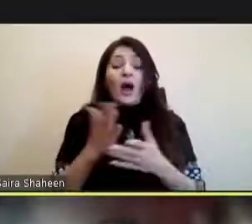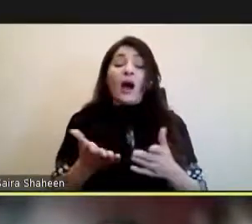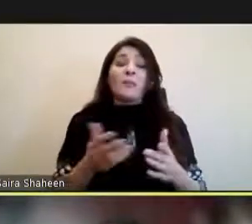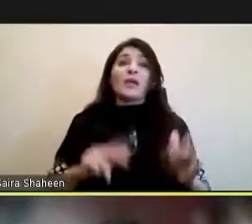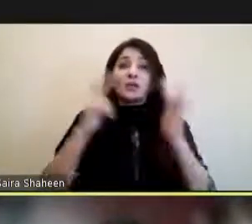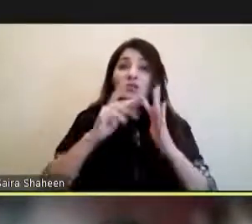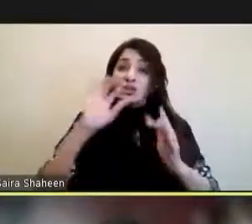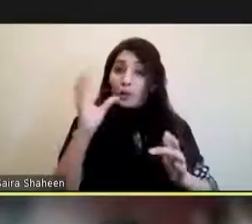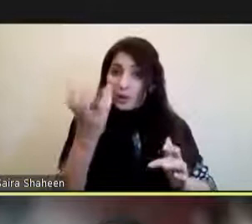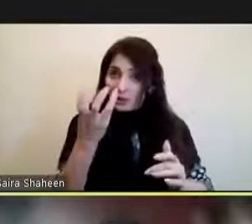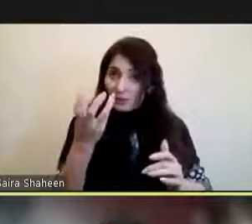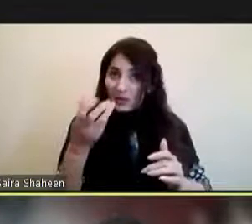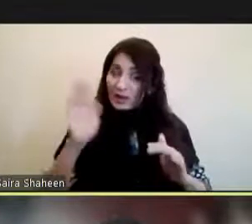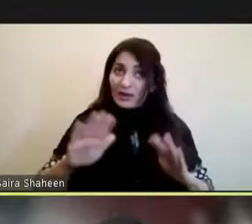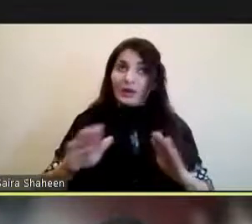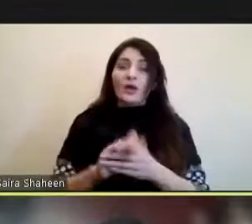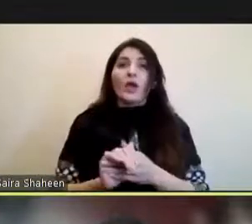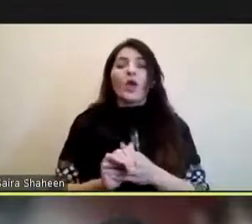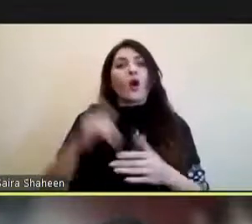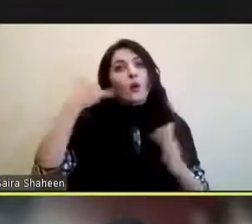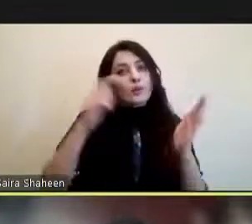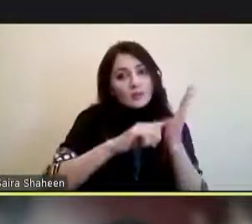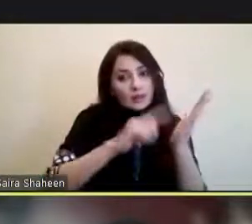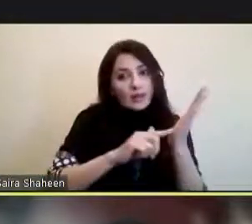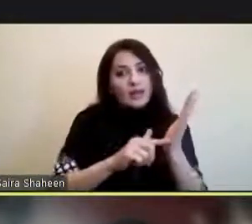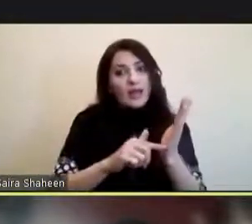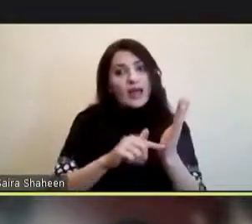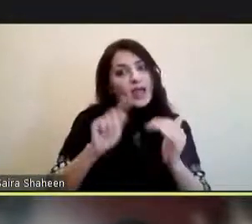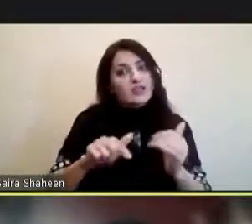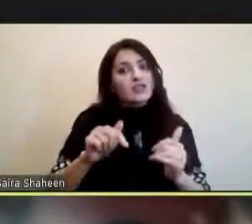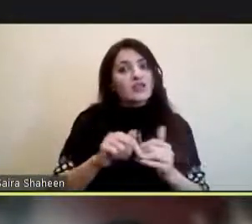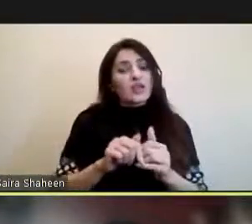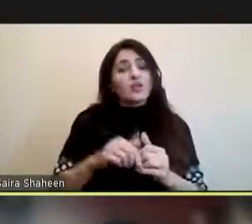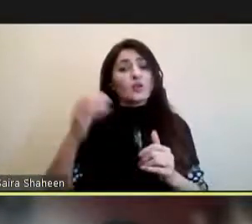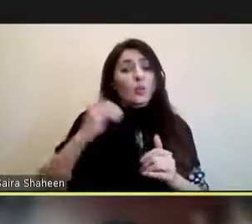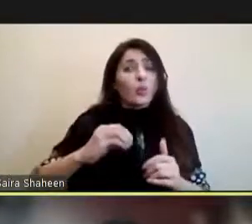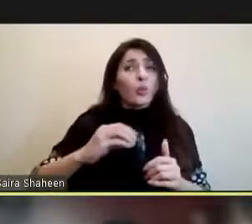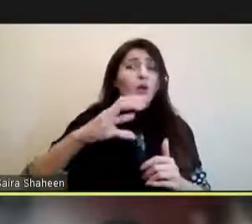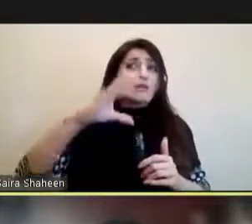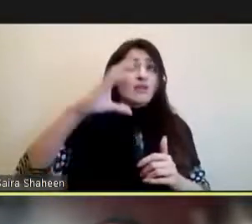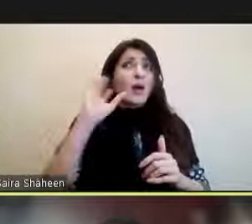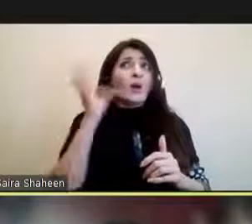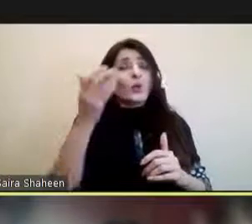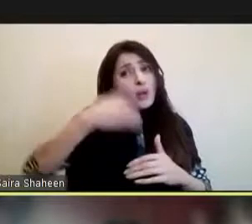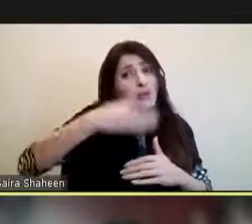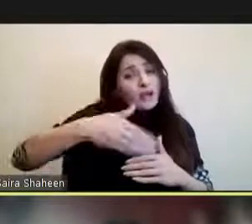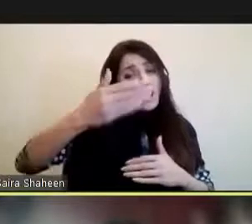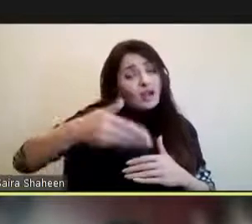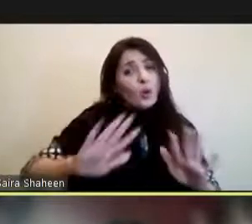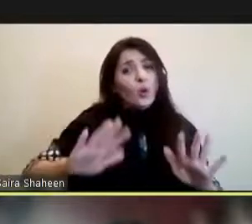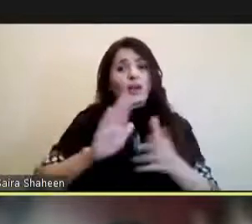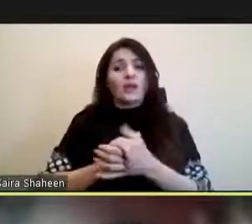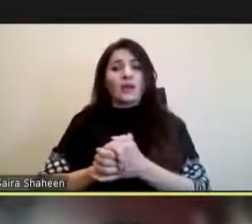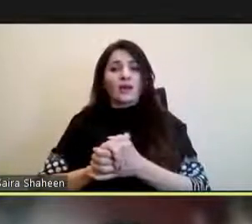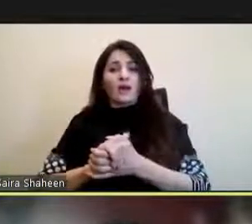and smartphones are the places increasingly where we live. We also know that with the